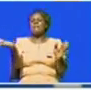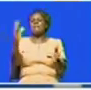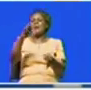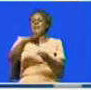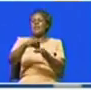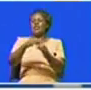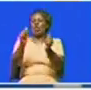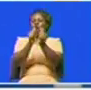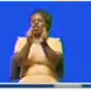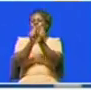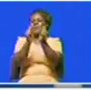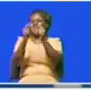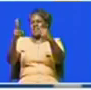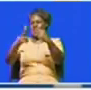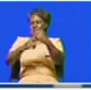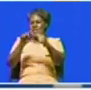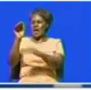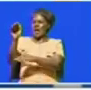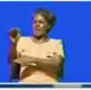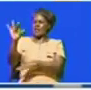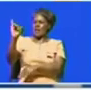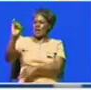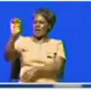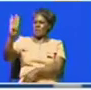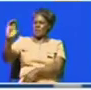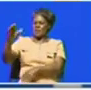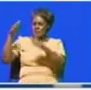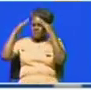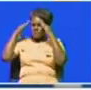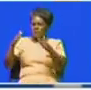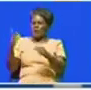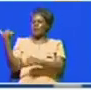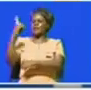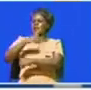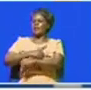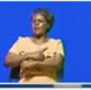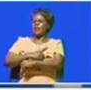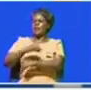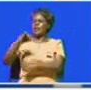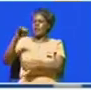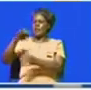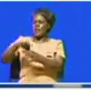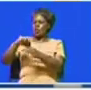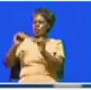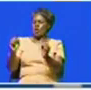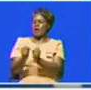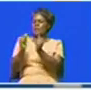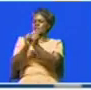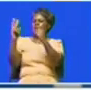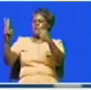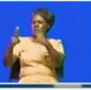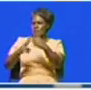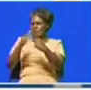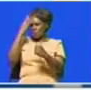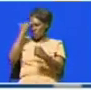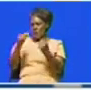elections come October 17th. We are asking IEBC to stick with that date. We are asking that the elections be held on that date so